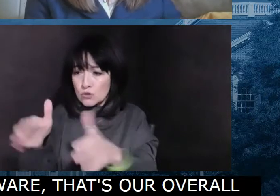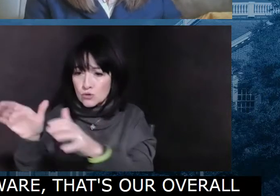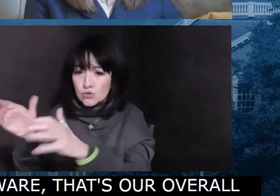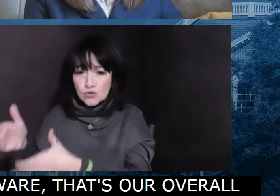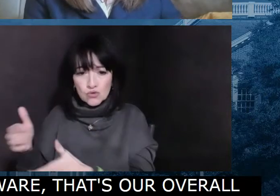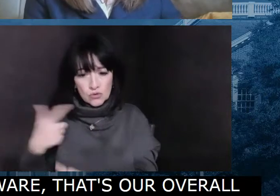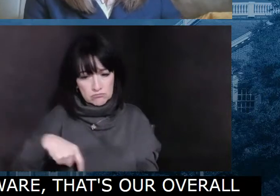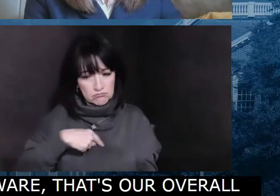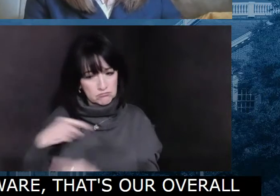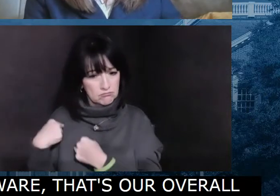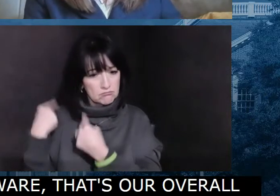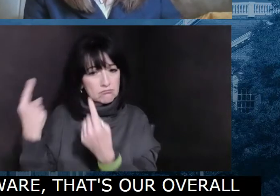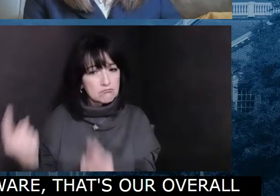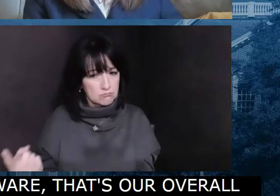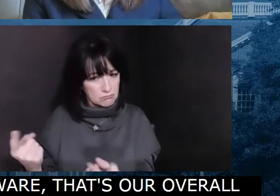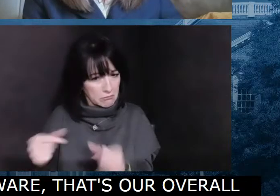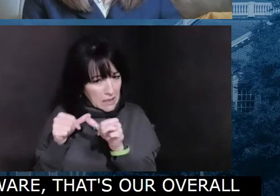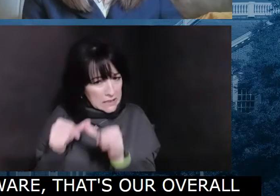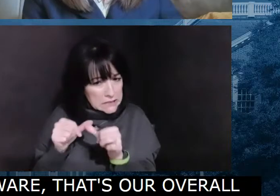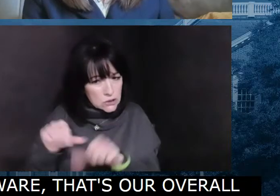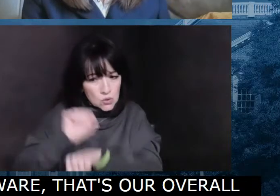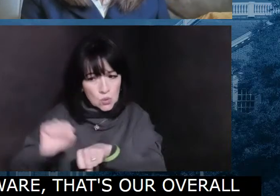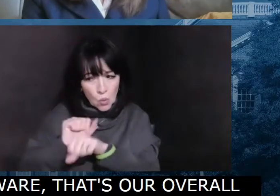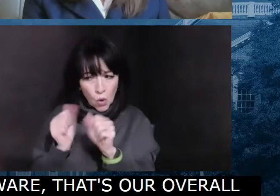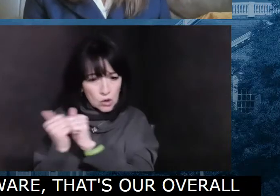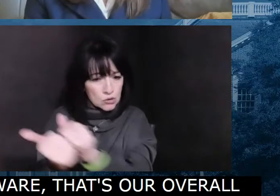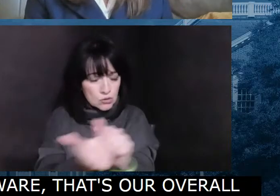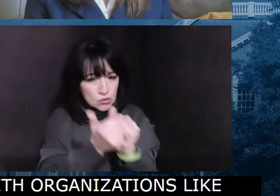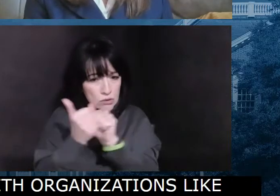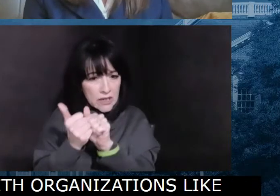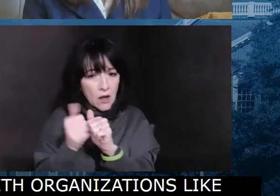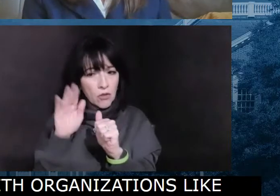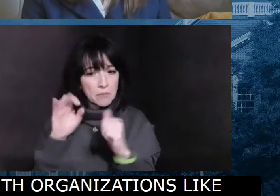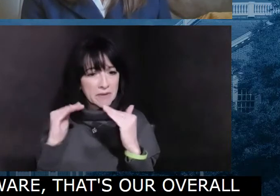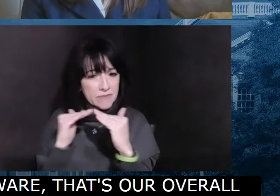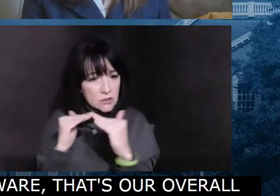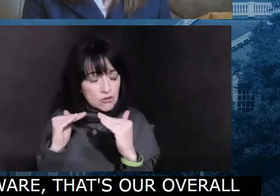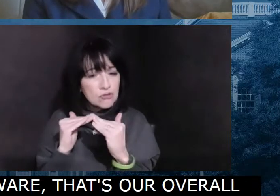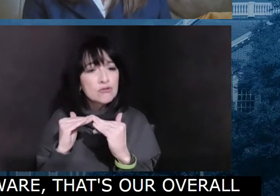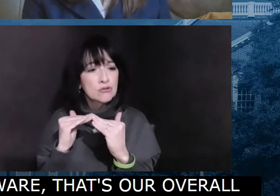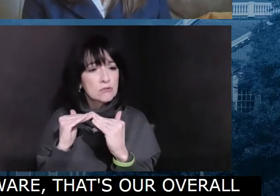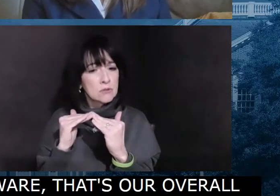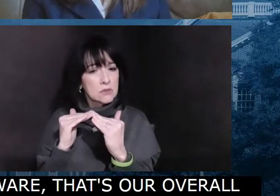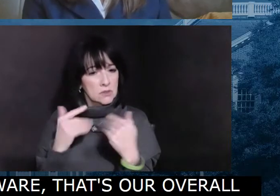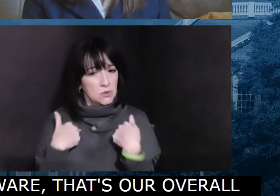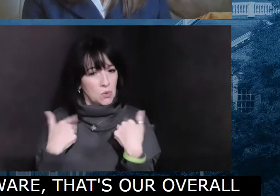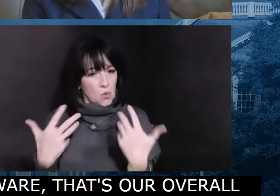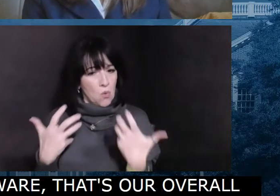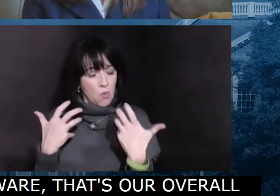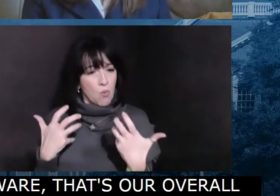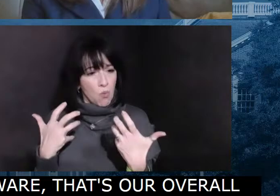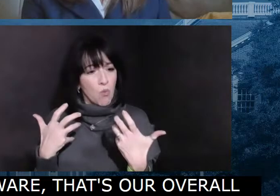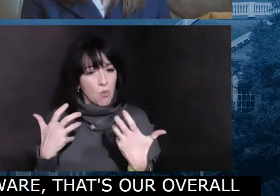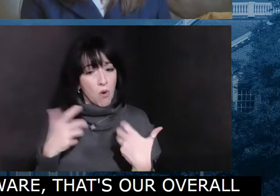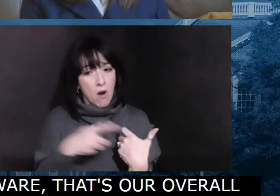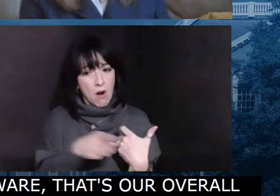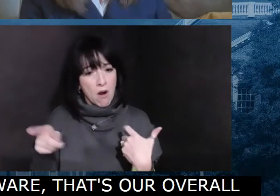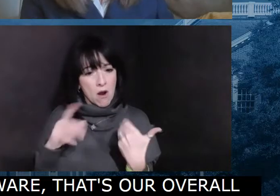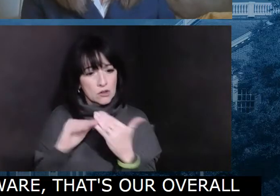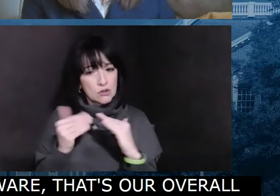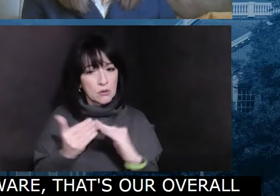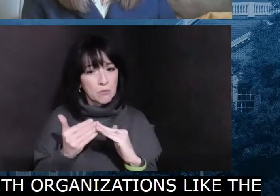doing and continue to do, is the best way to get to some of those communities. If you look again on